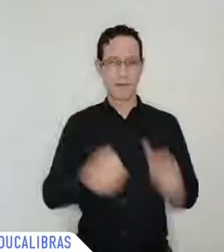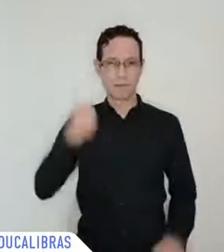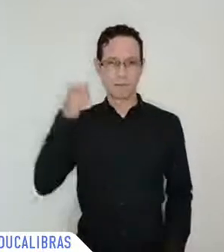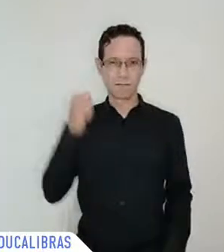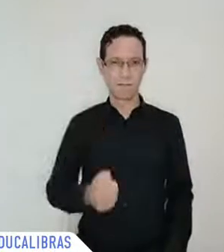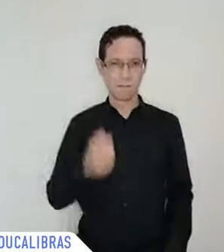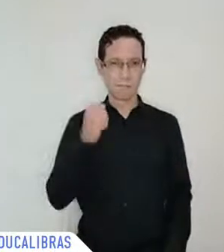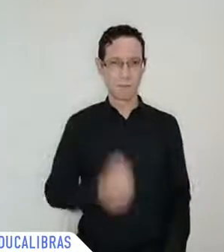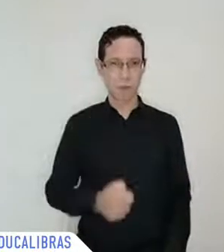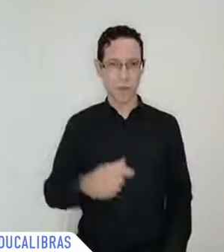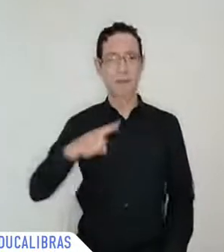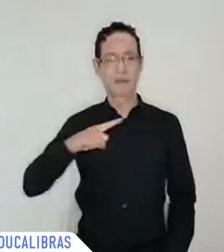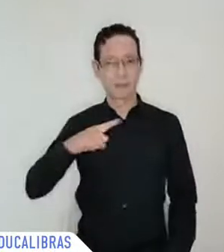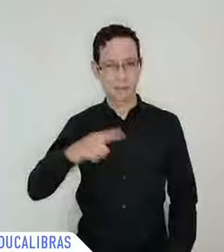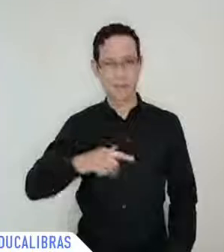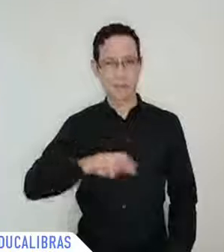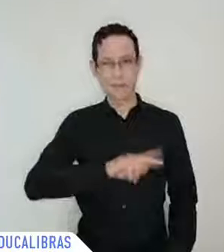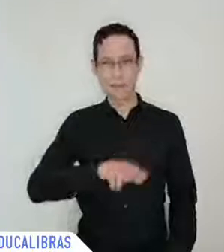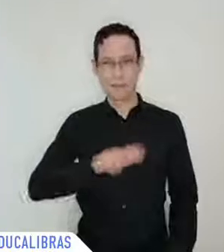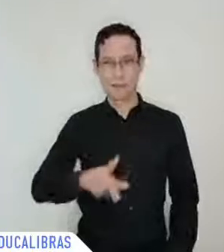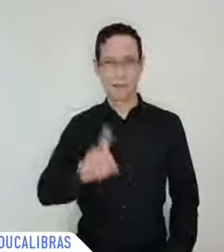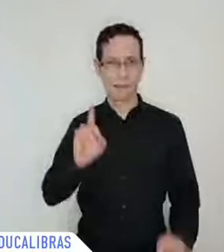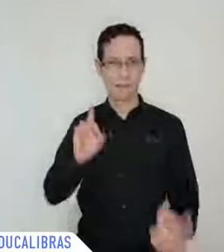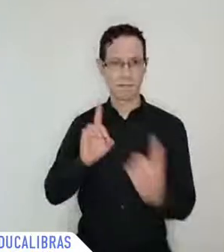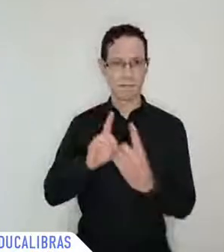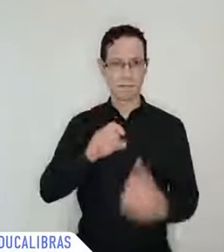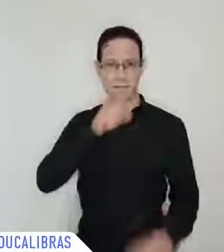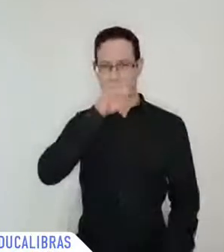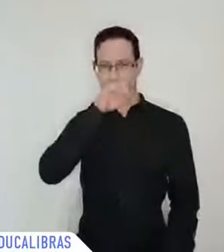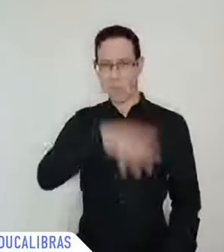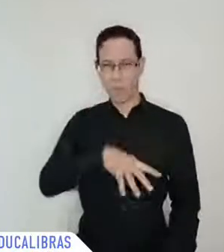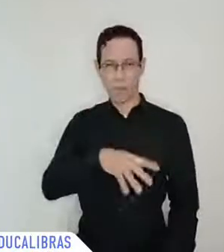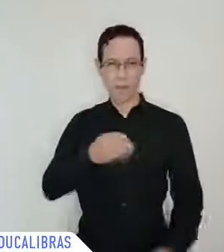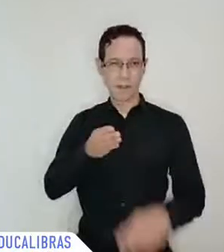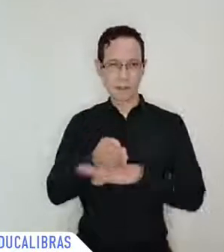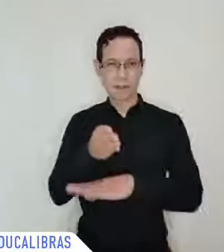are seeing an